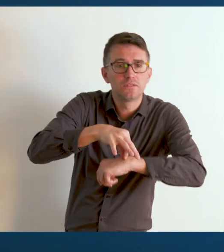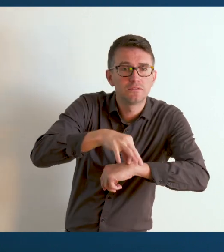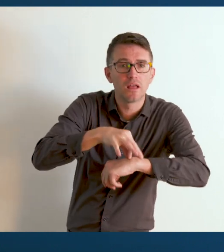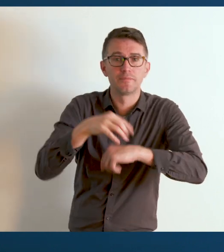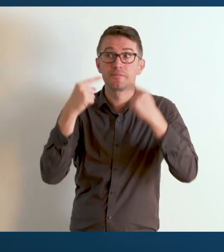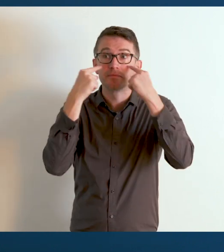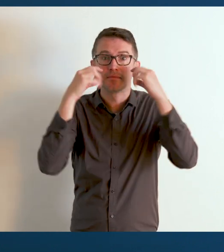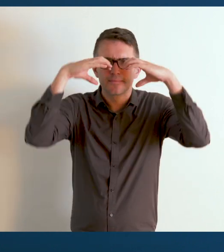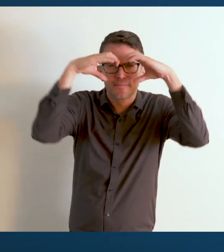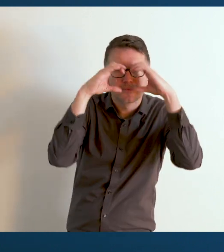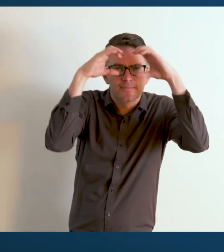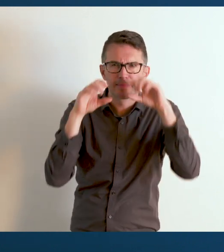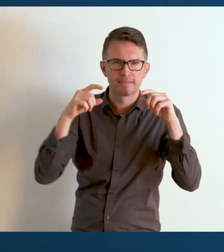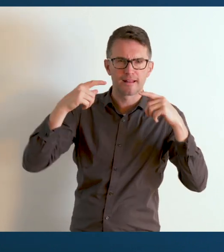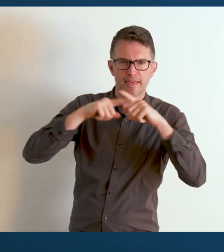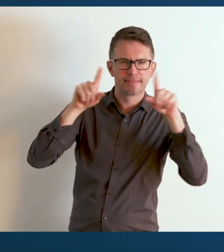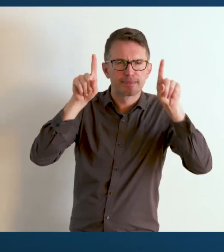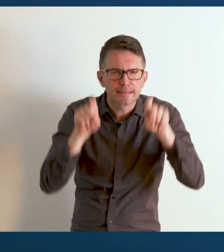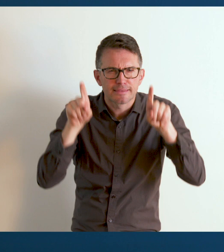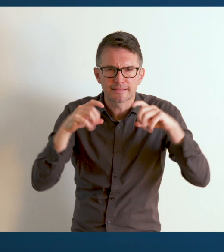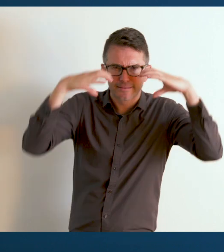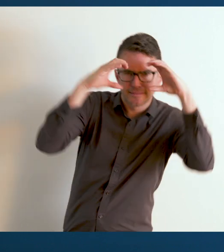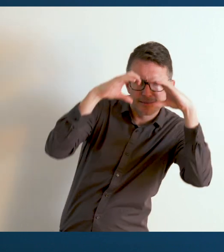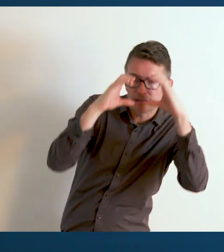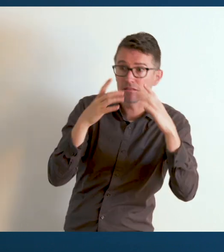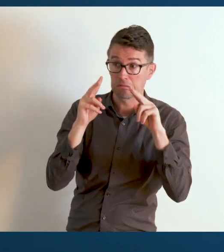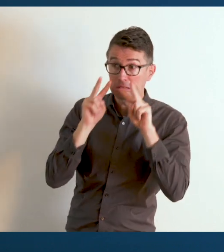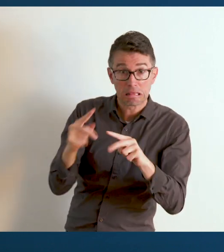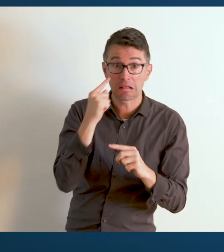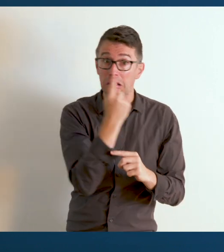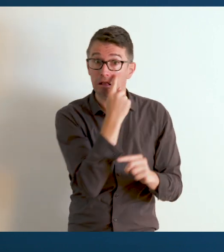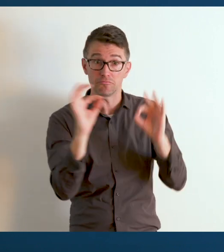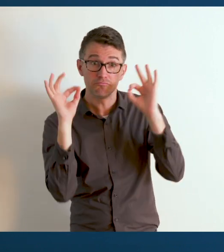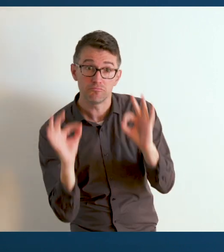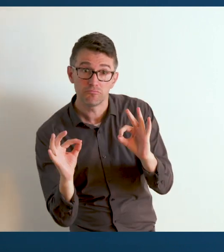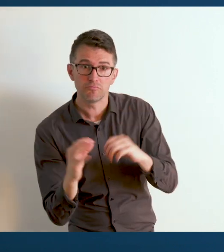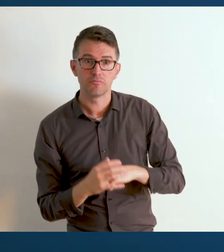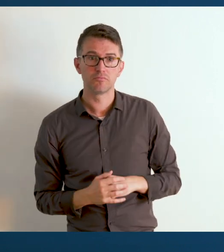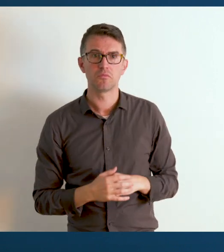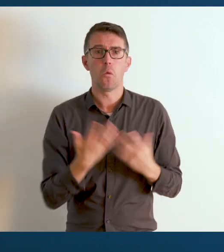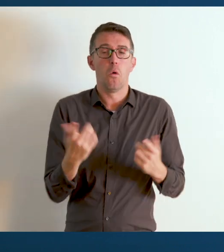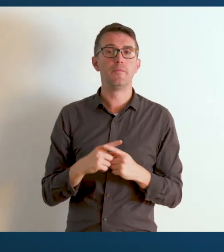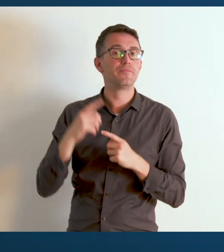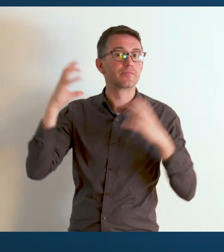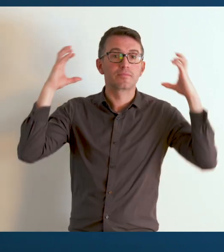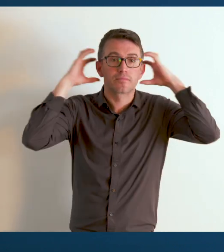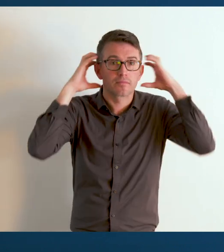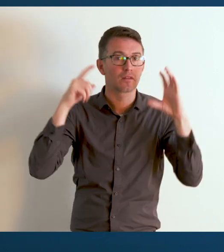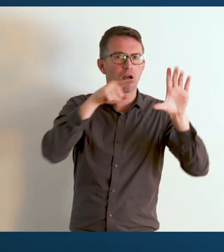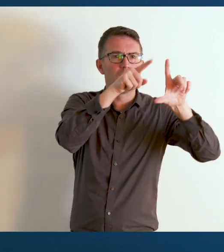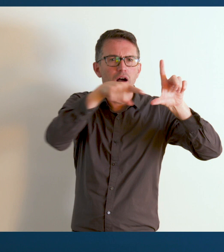vision tested. That's a direct assessment of your ability to see. The same with audiometry and